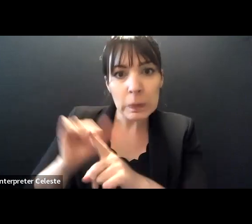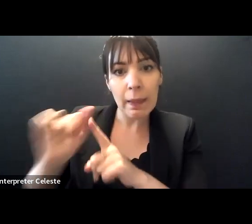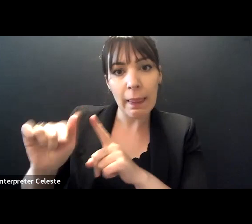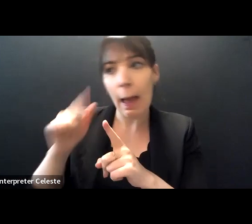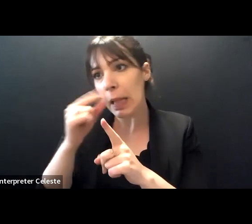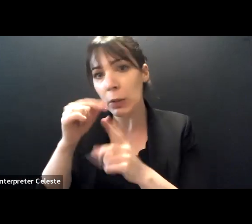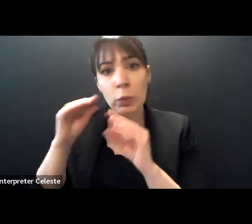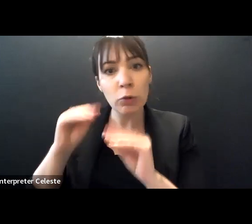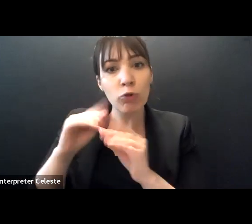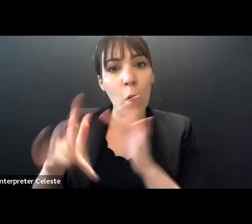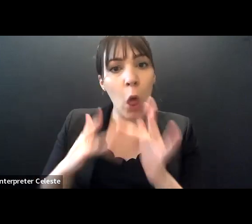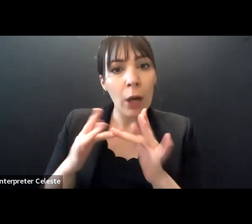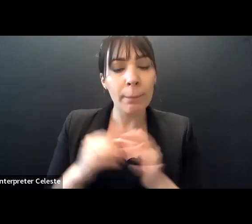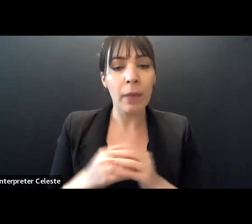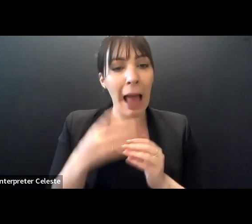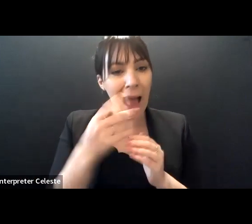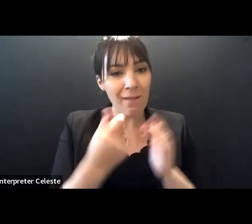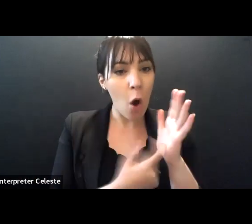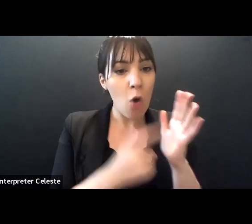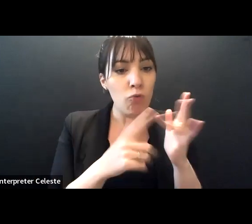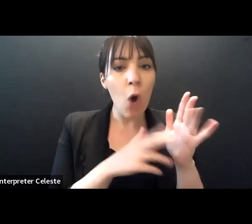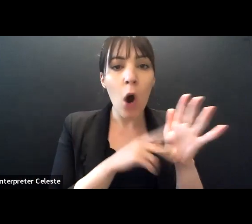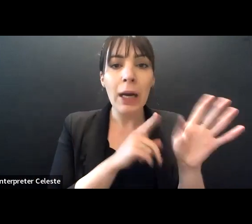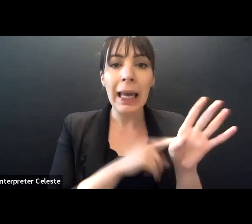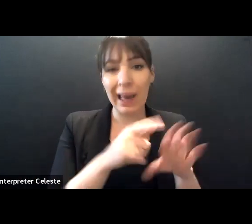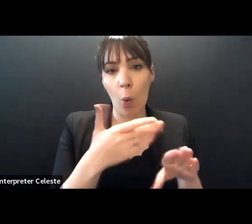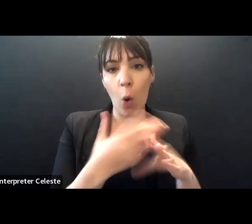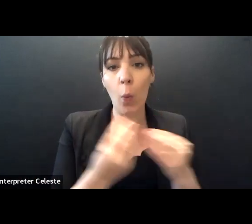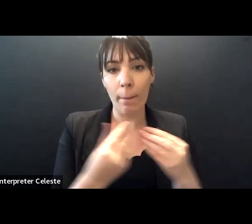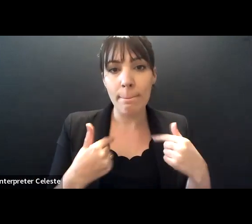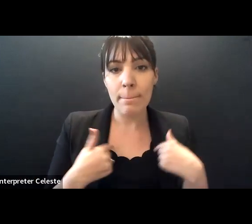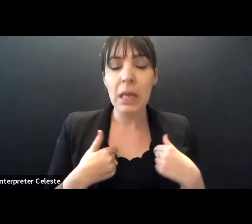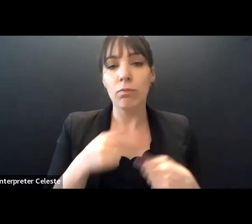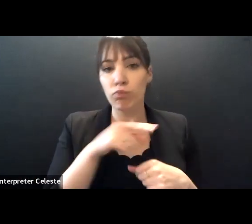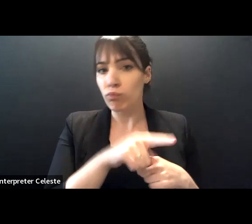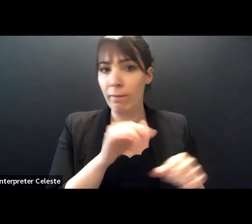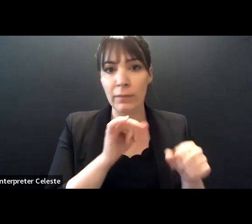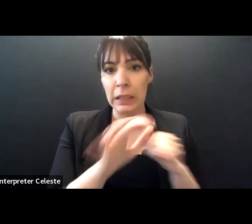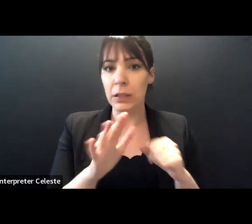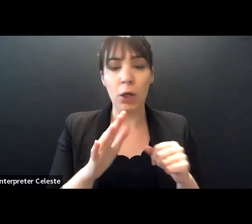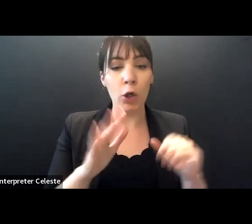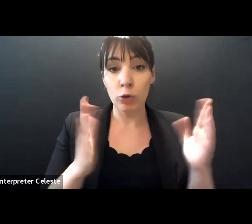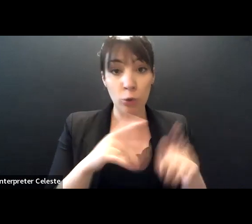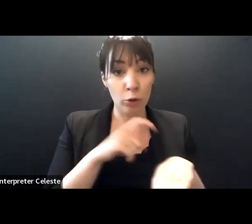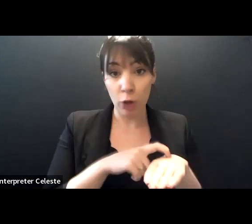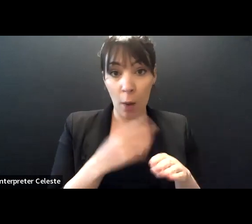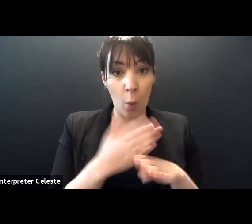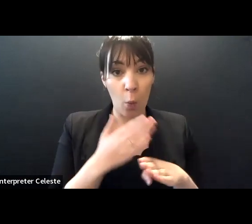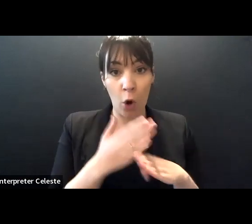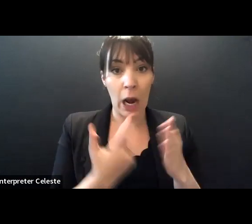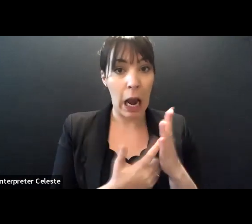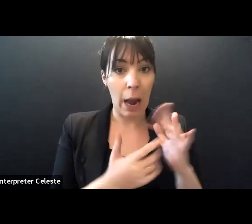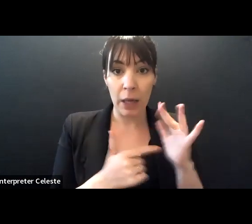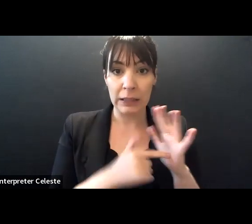In fact, Ronnie, who's on the screen, is a colleague and teammate of mine, has advanced in the short time he's been at the university, the agenda even